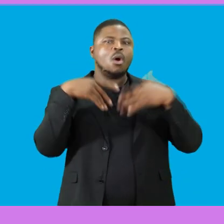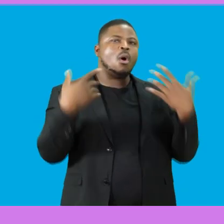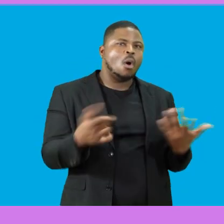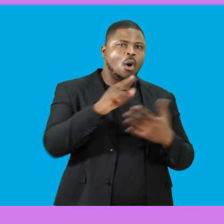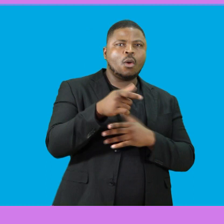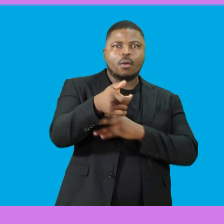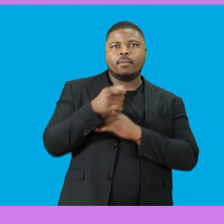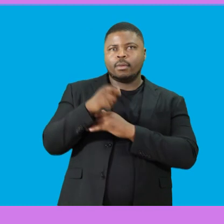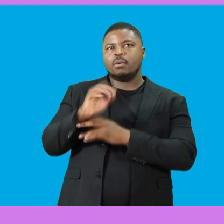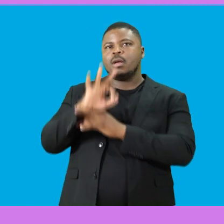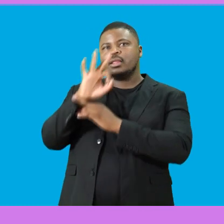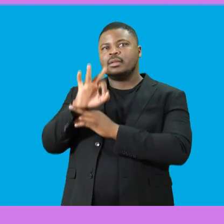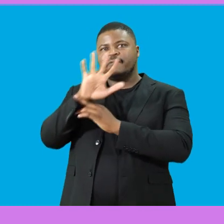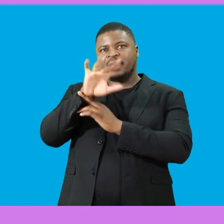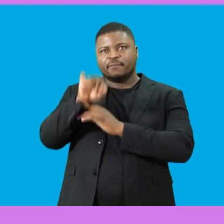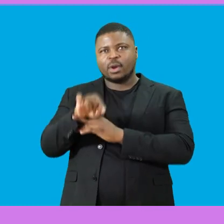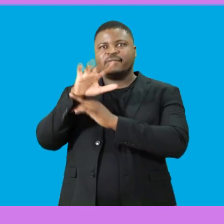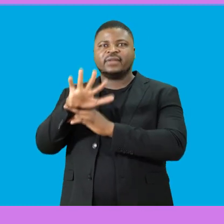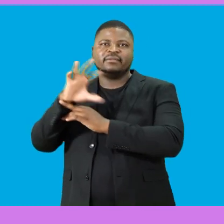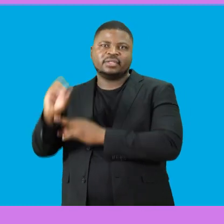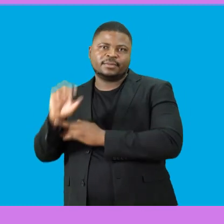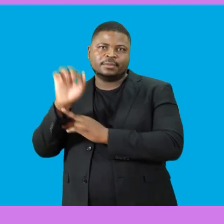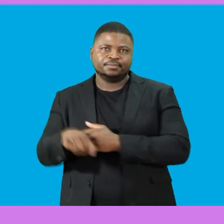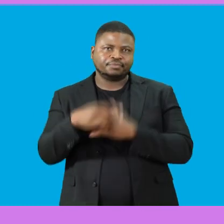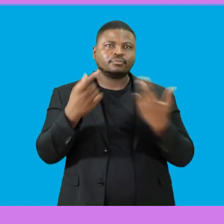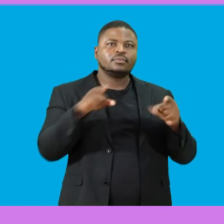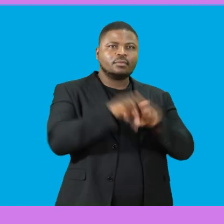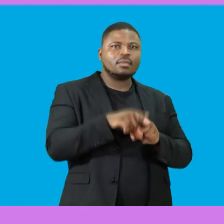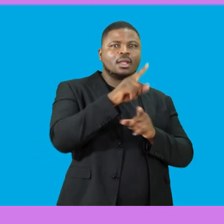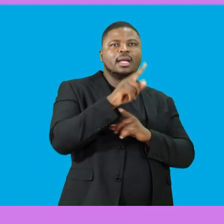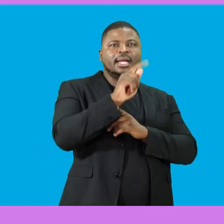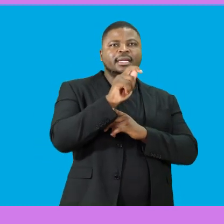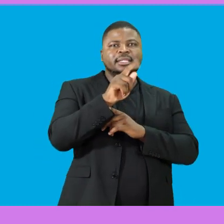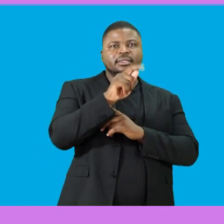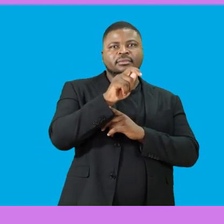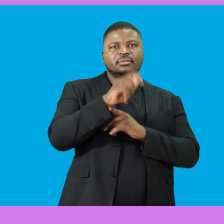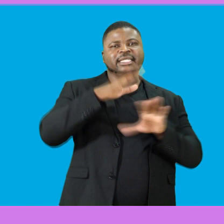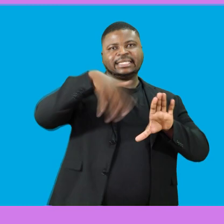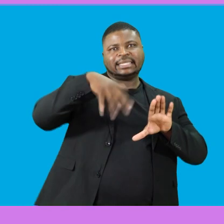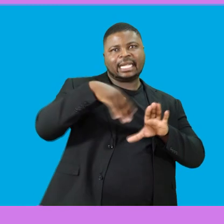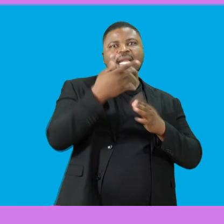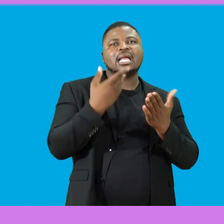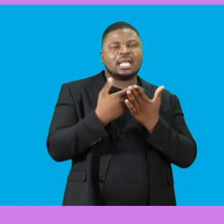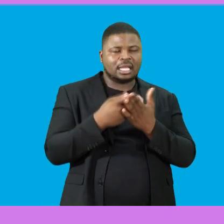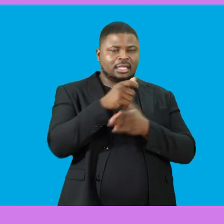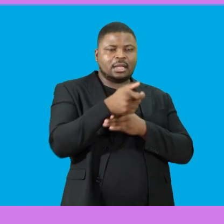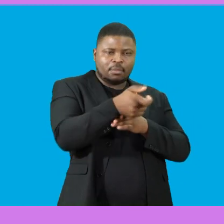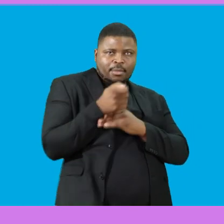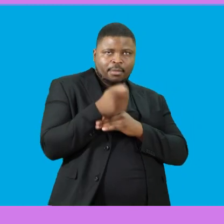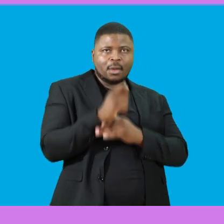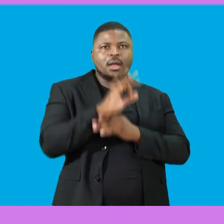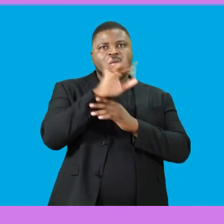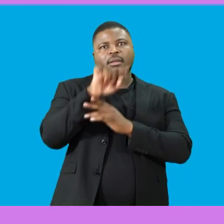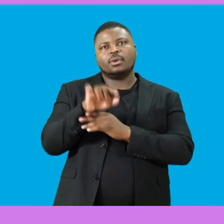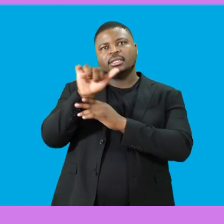at a till point after a purchase or with a purchase. Then it has also the fee structure for deposit. When you make a